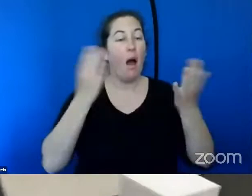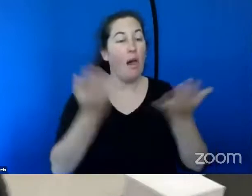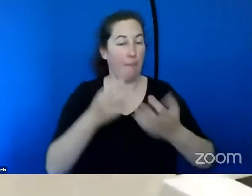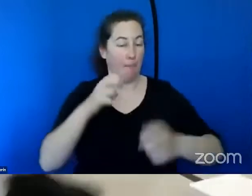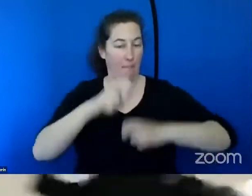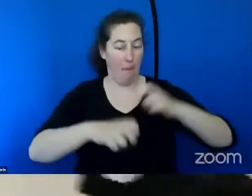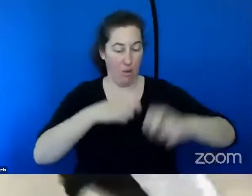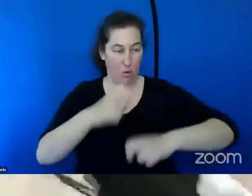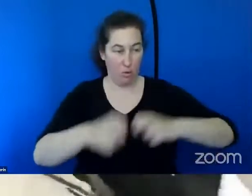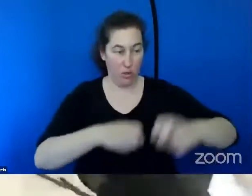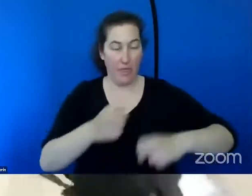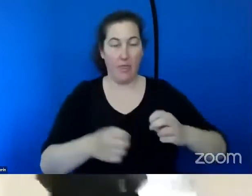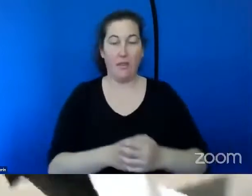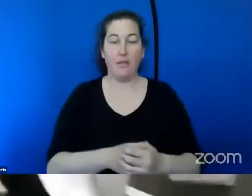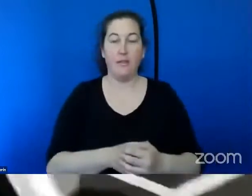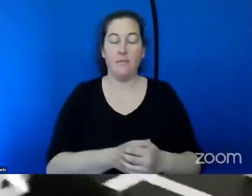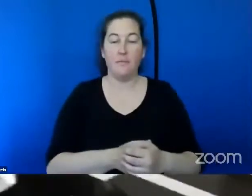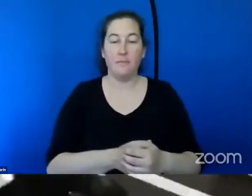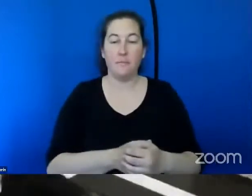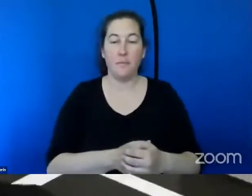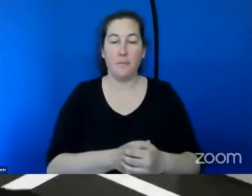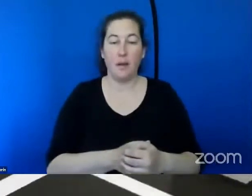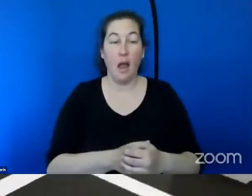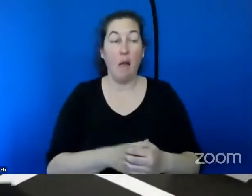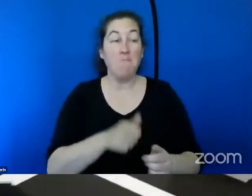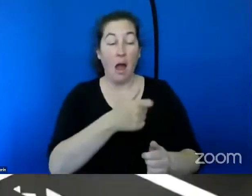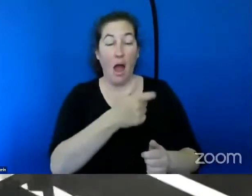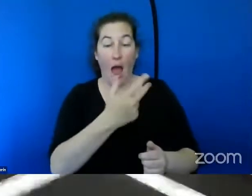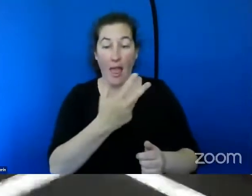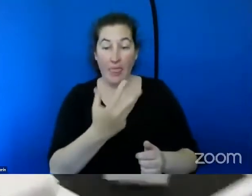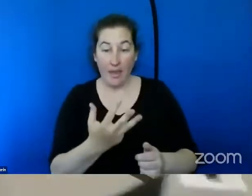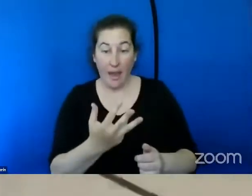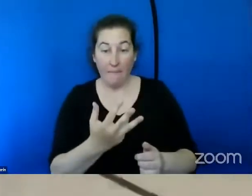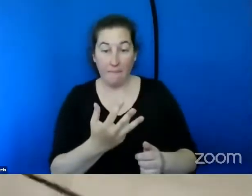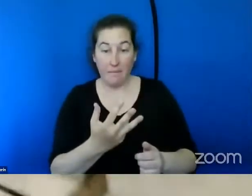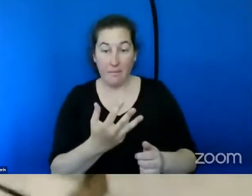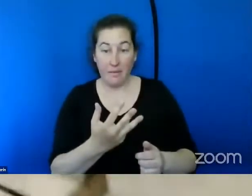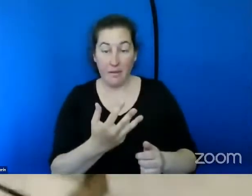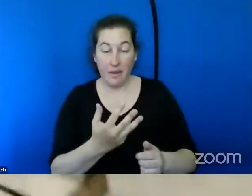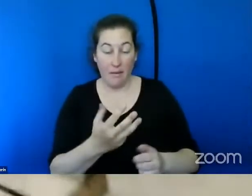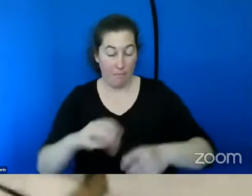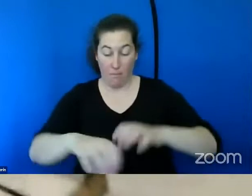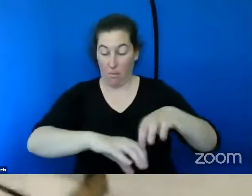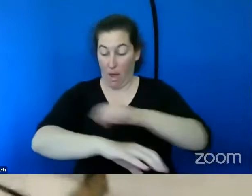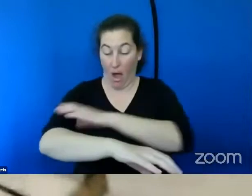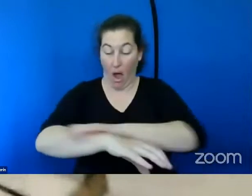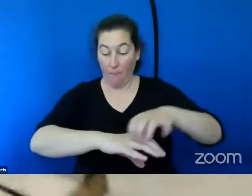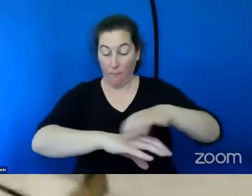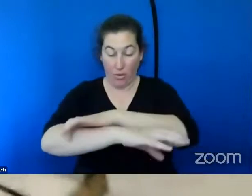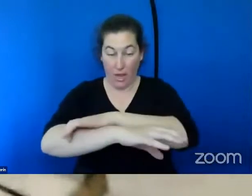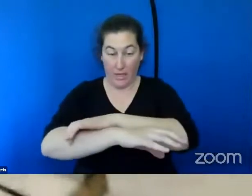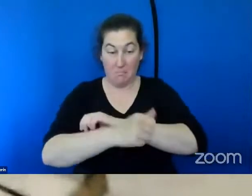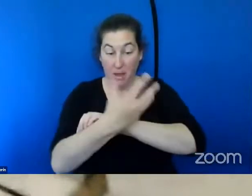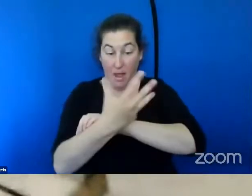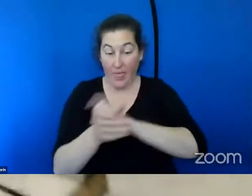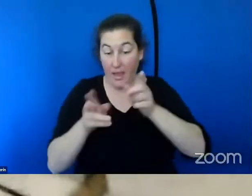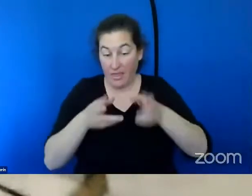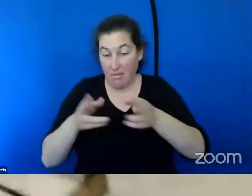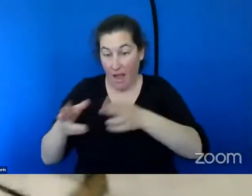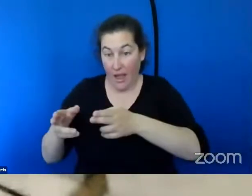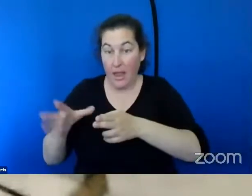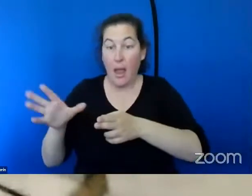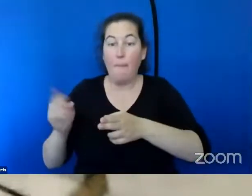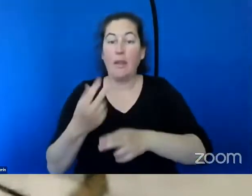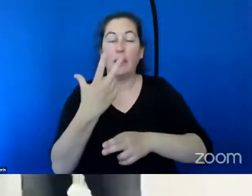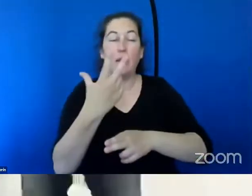him, just making sure that everything is in position. I think he's at halfway, but 1:55. He's coming up to 2 minutes now. He needs to pick up the pace